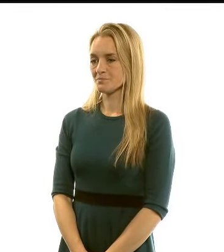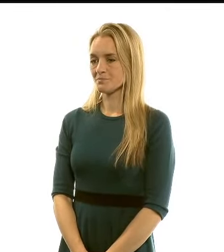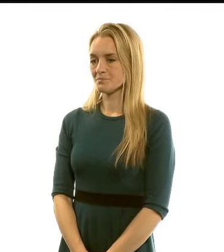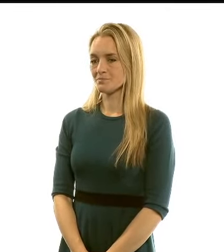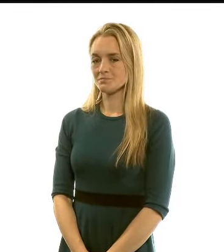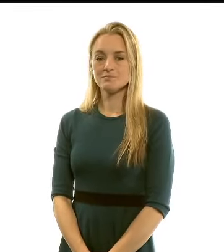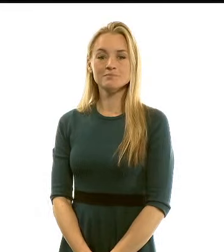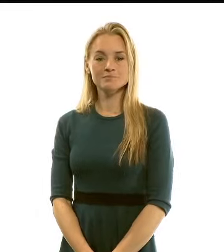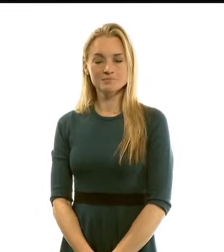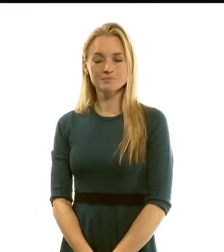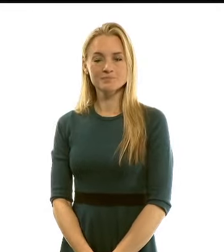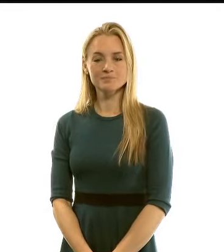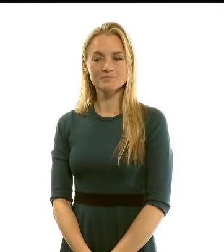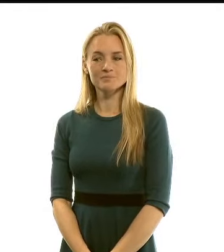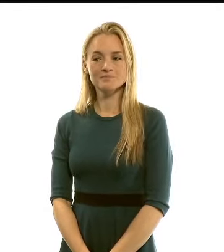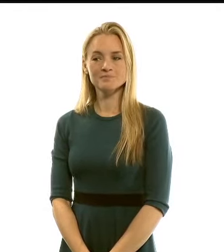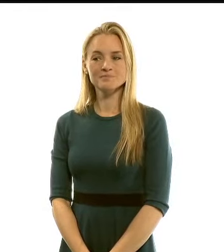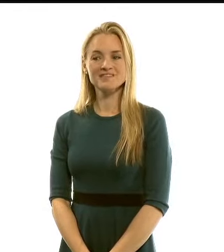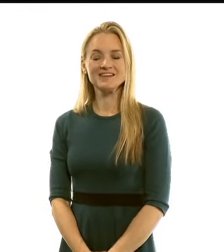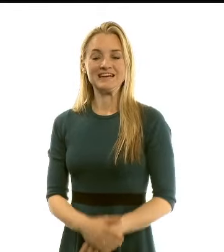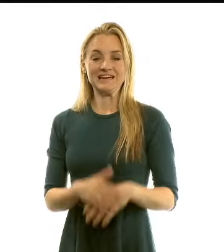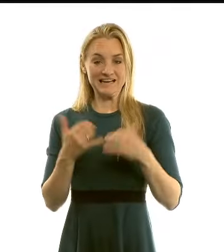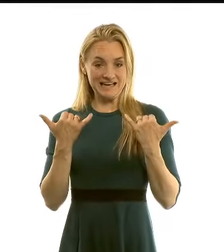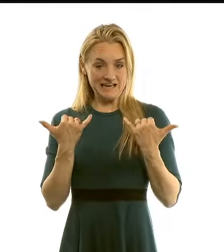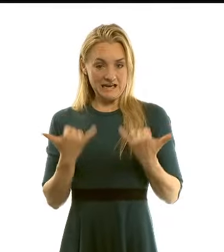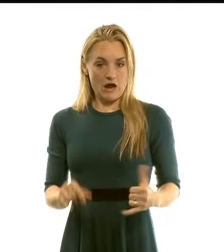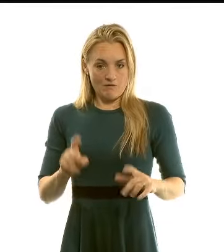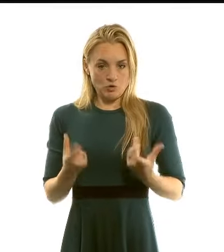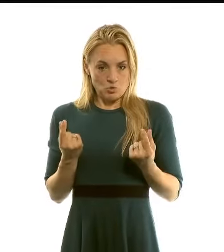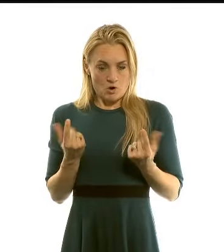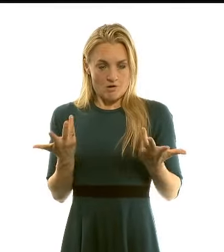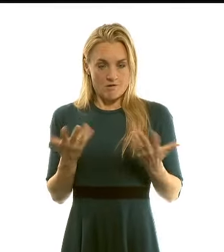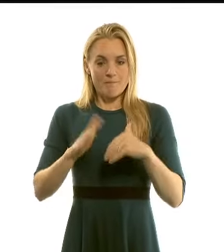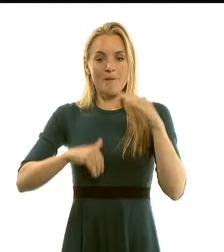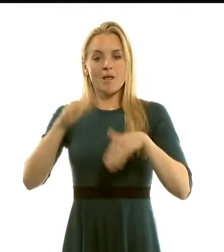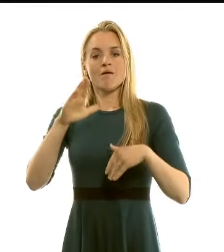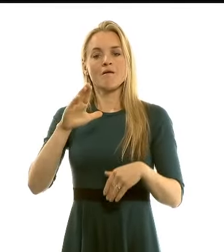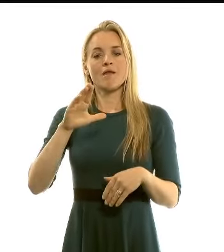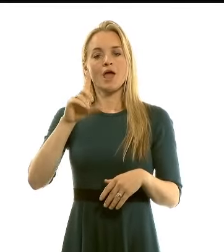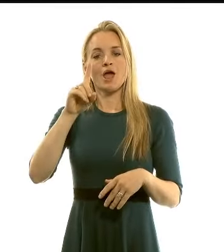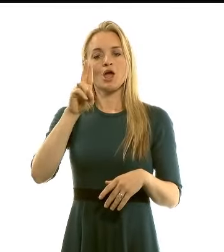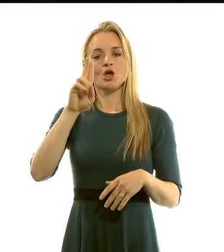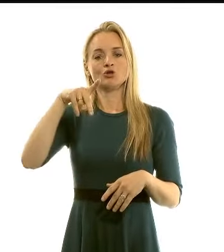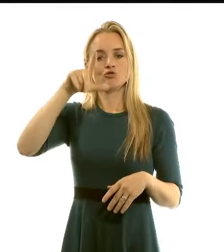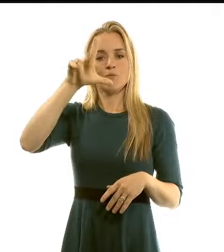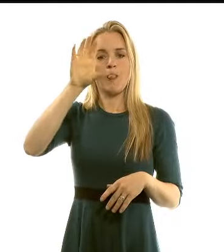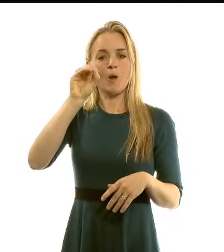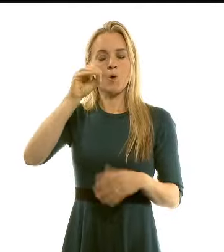All right, so now I've got to basically build a Lego Duplo cake. Over to you, Vic. Wait.